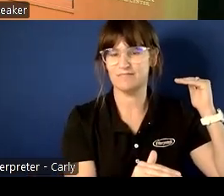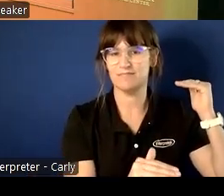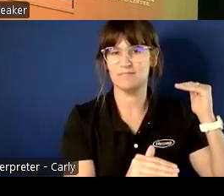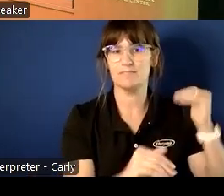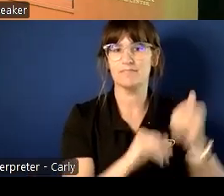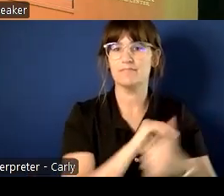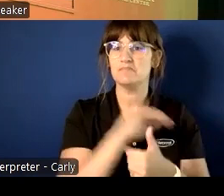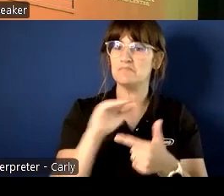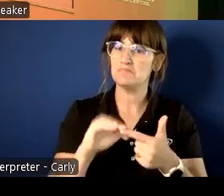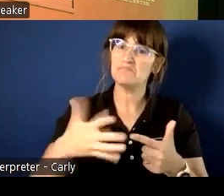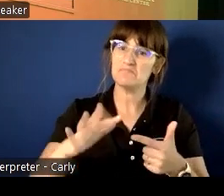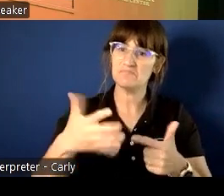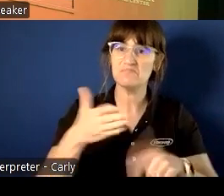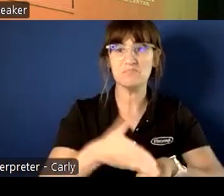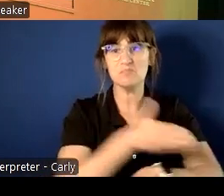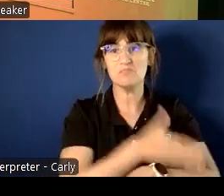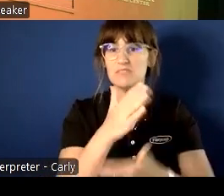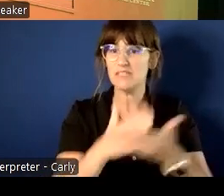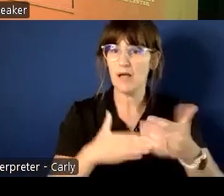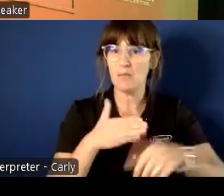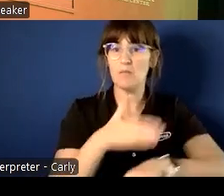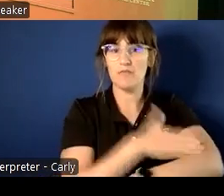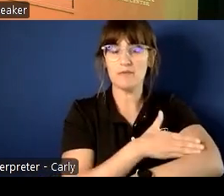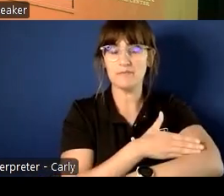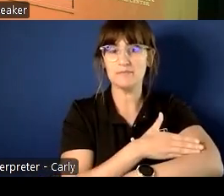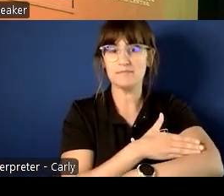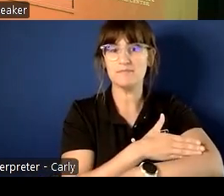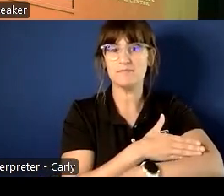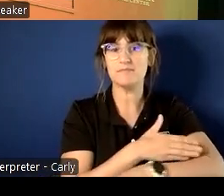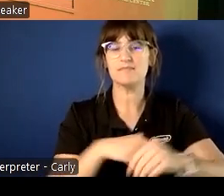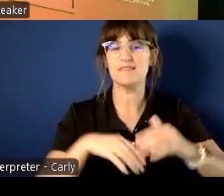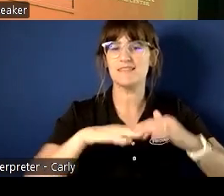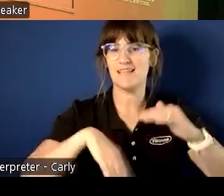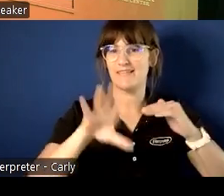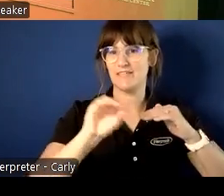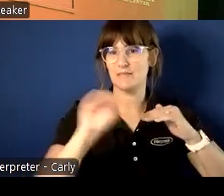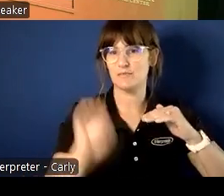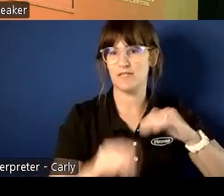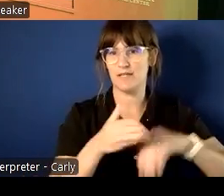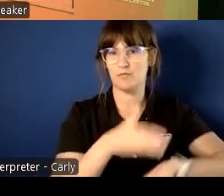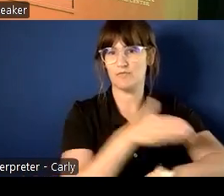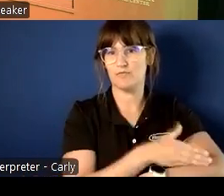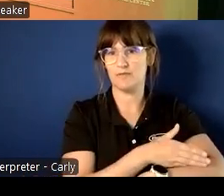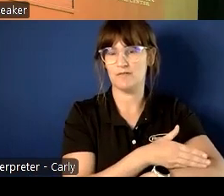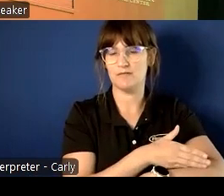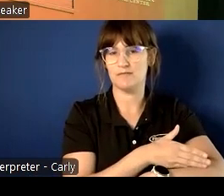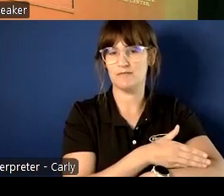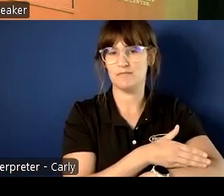partial improvement group that had PHQ-9 improvement of less than 50, so anywhere between 1%